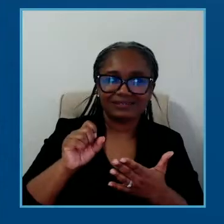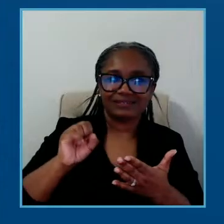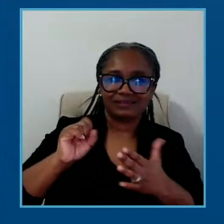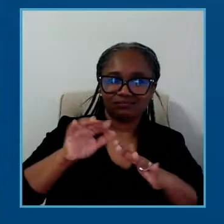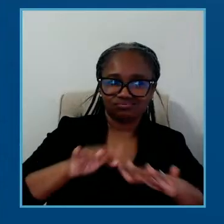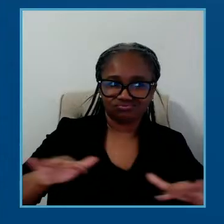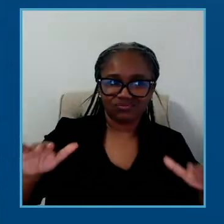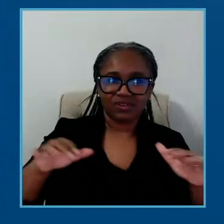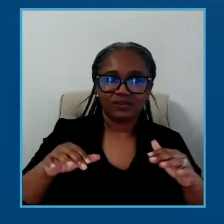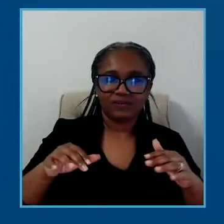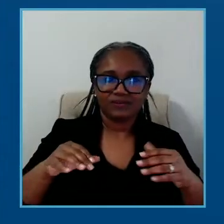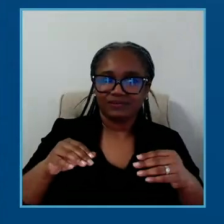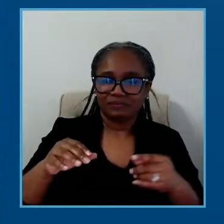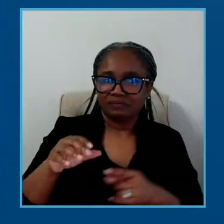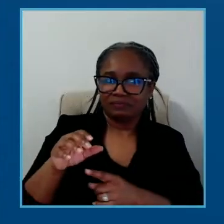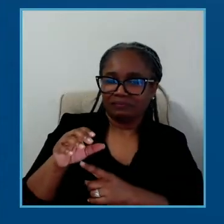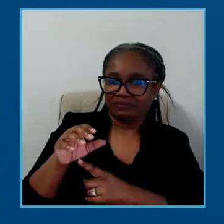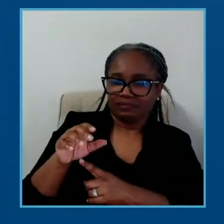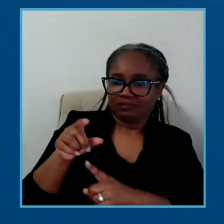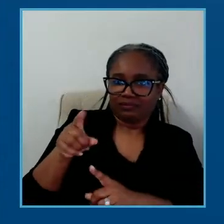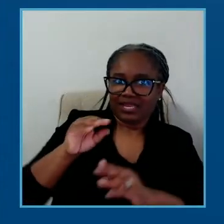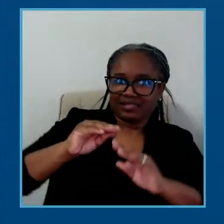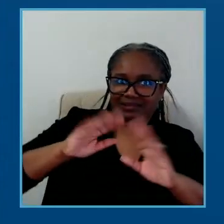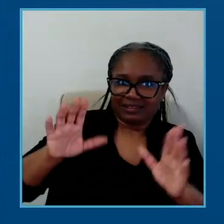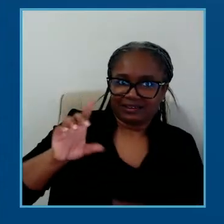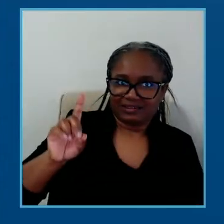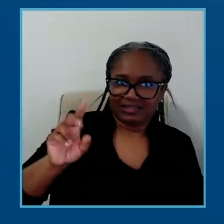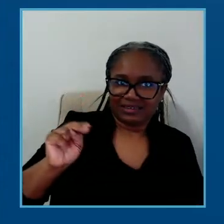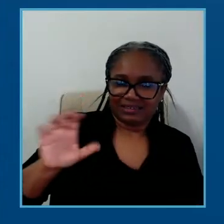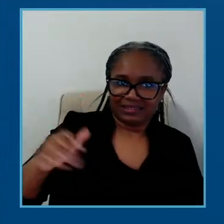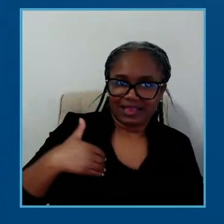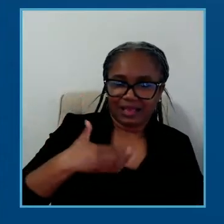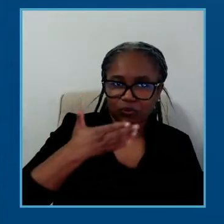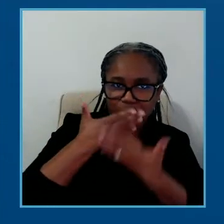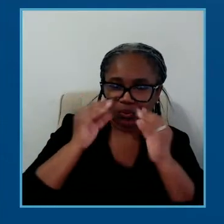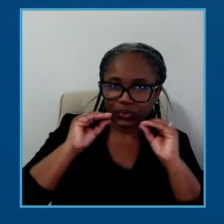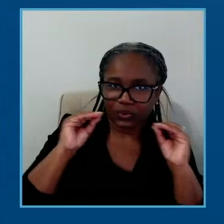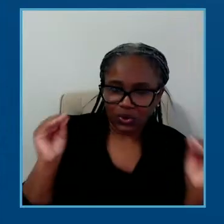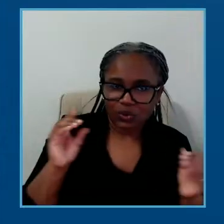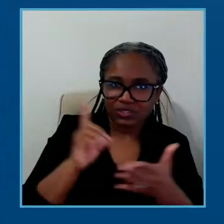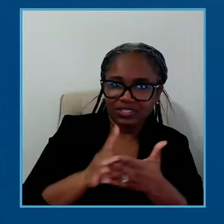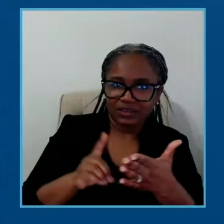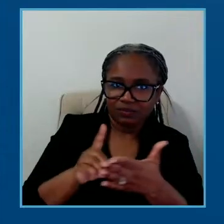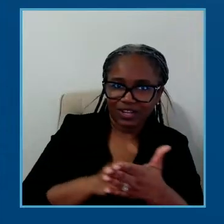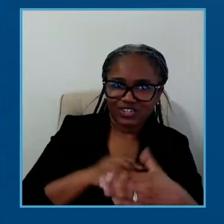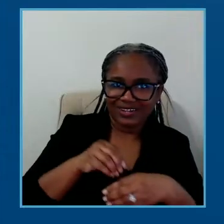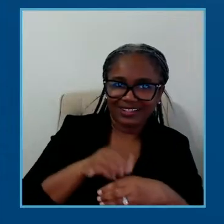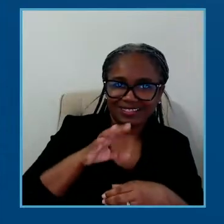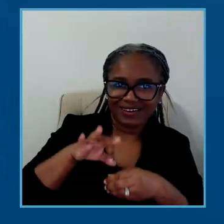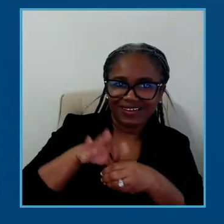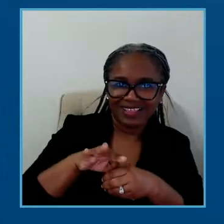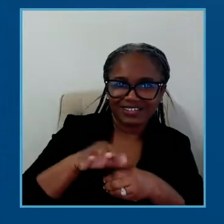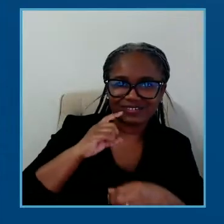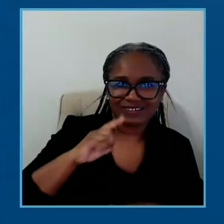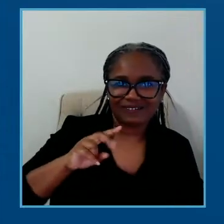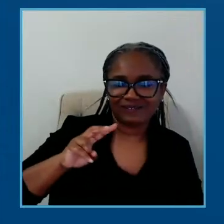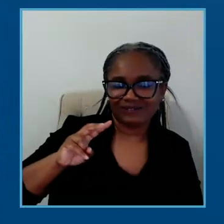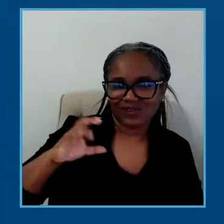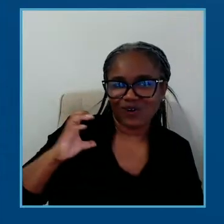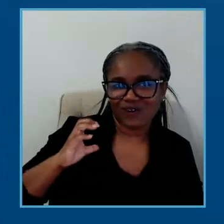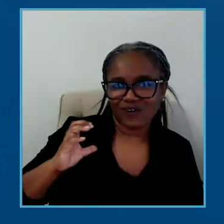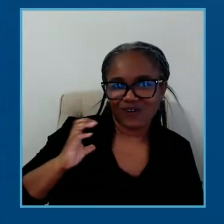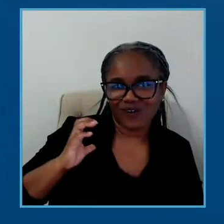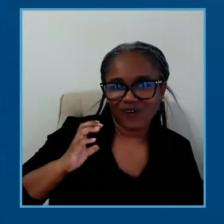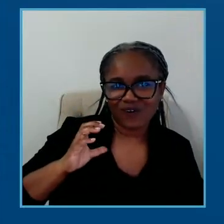not engaged in any kind of discrimination in the officer elections. I think, as we all know, this final slate of officers included multiple women